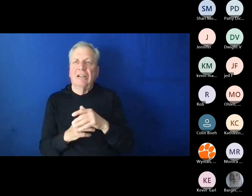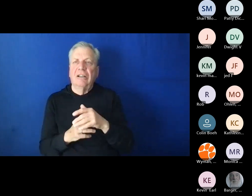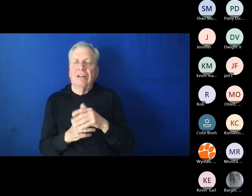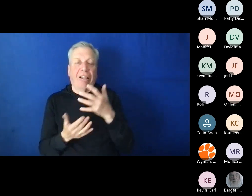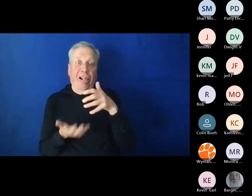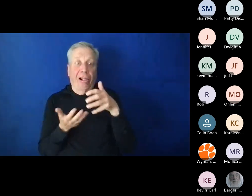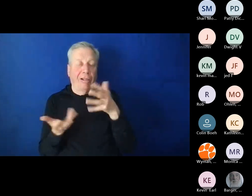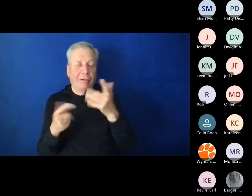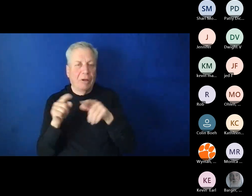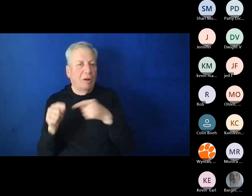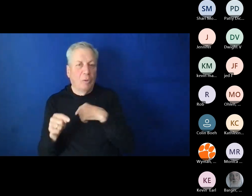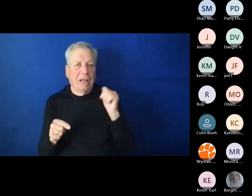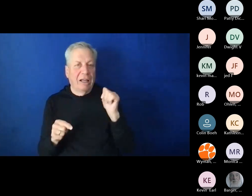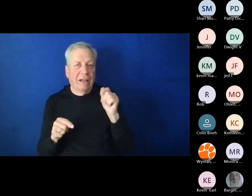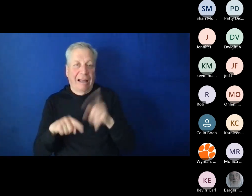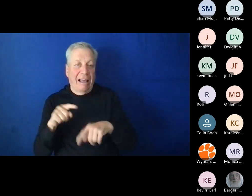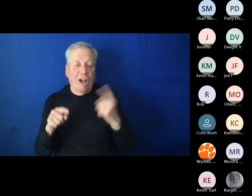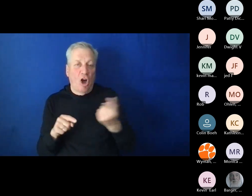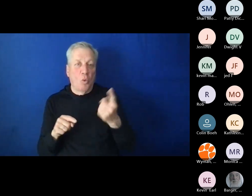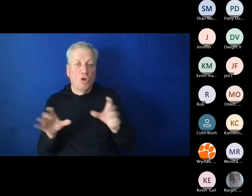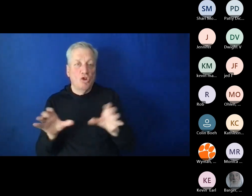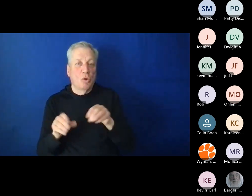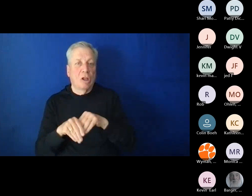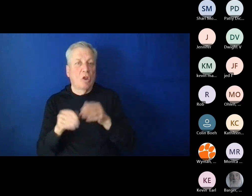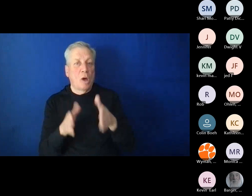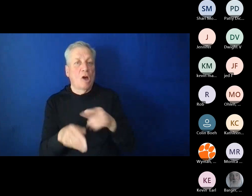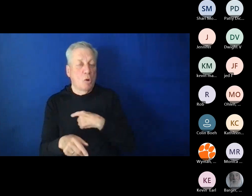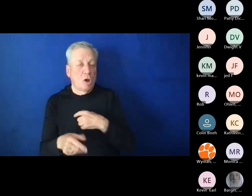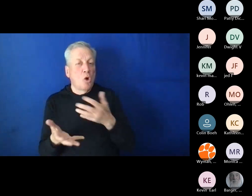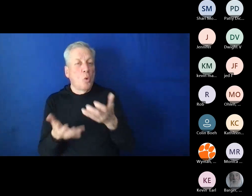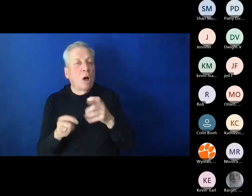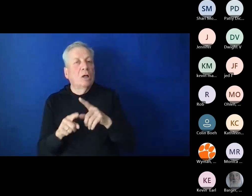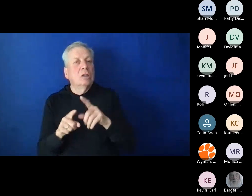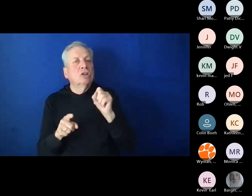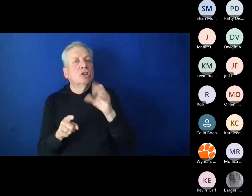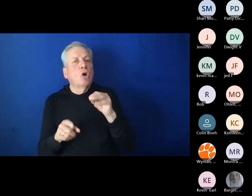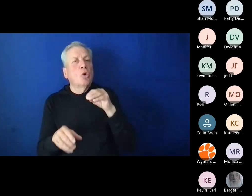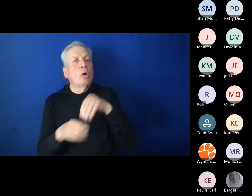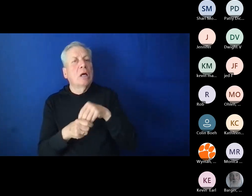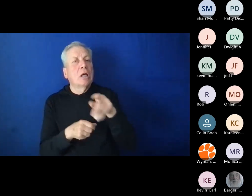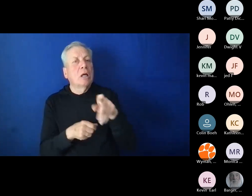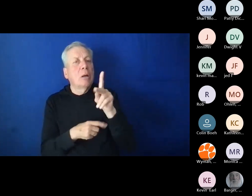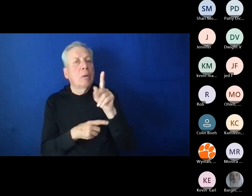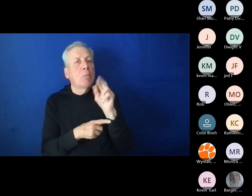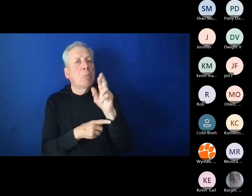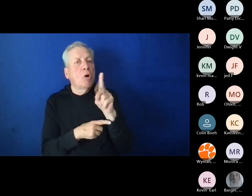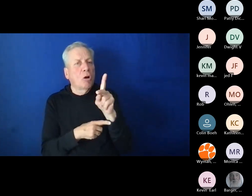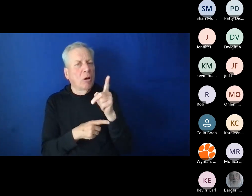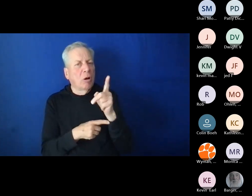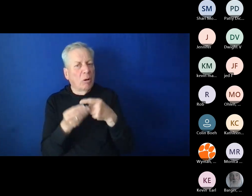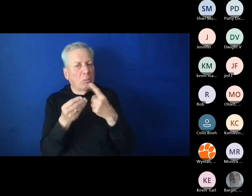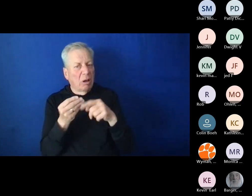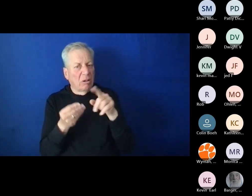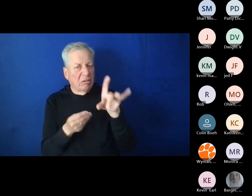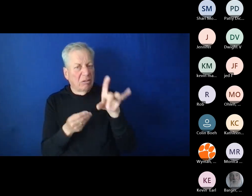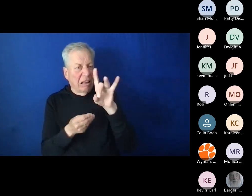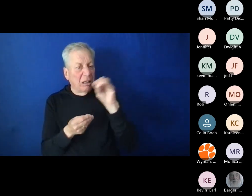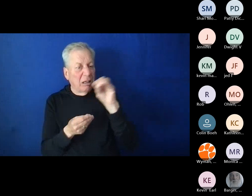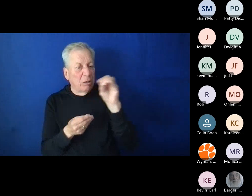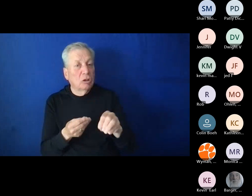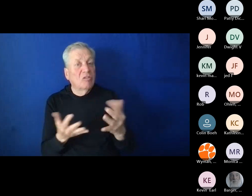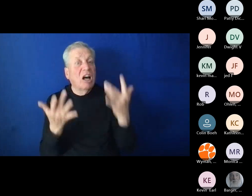We can't always do it just the way we want it. So in the park, 80% of our fires are caused by lightning